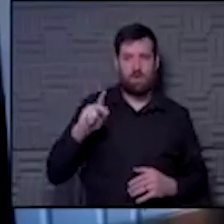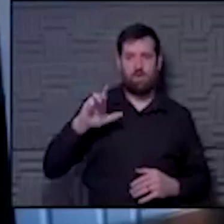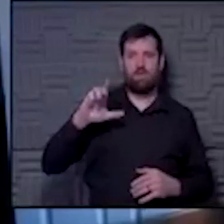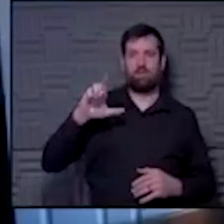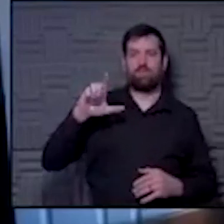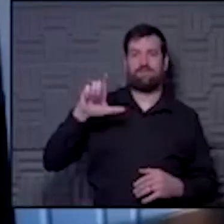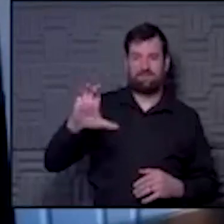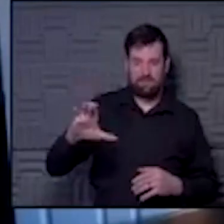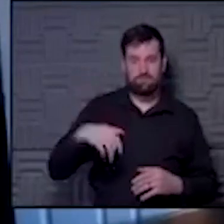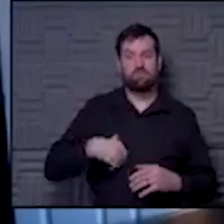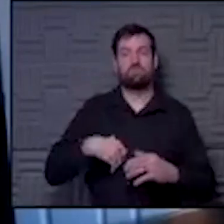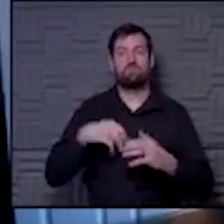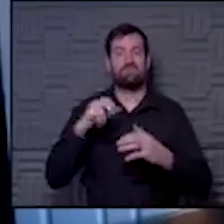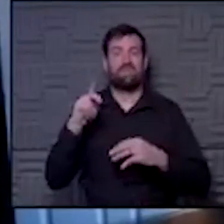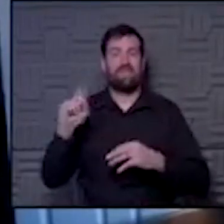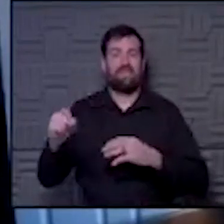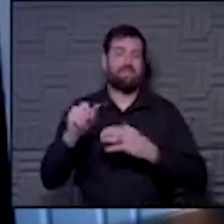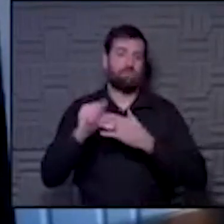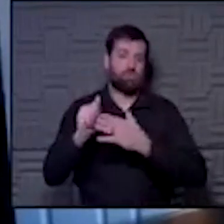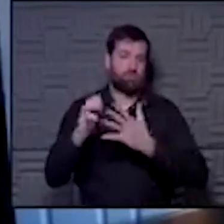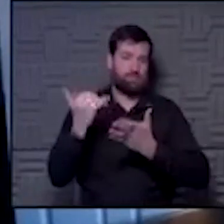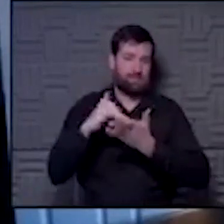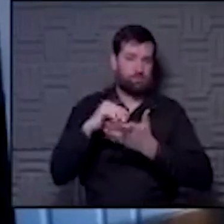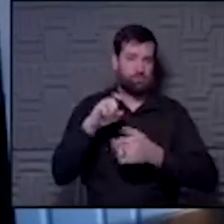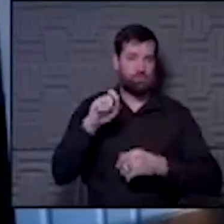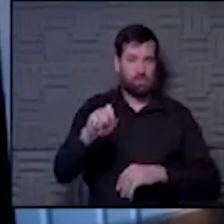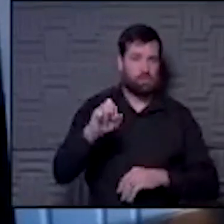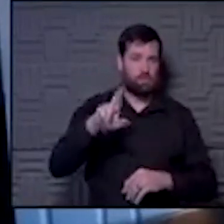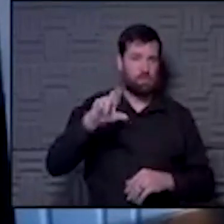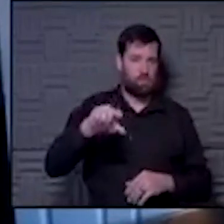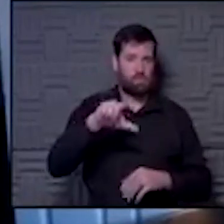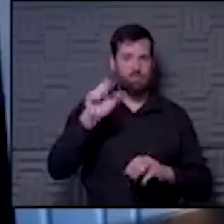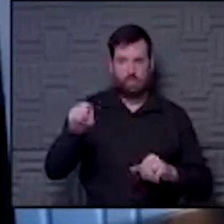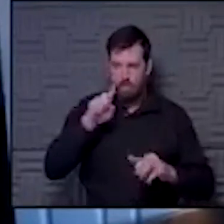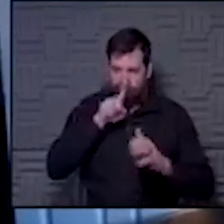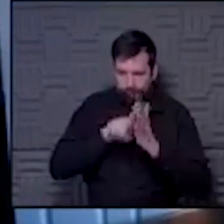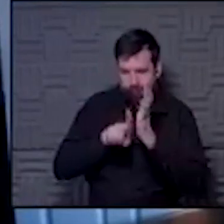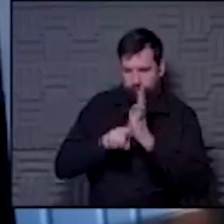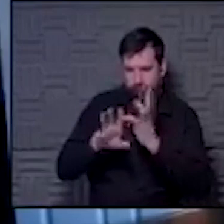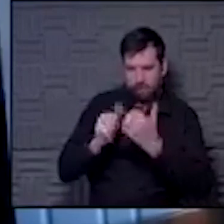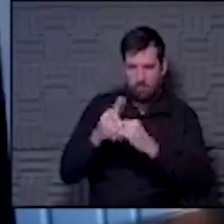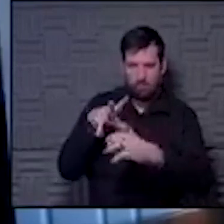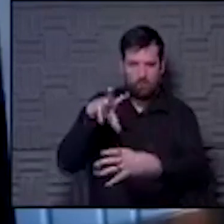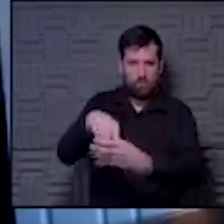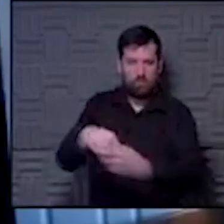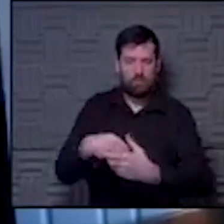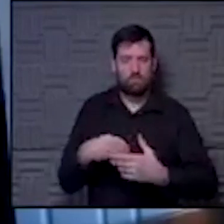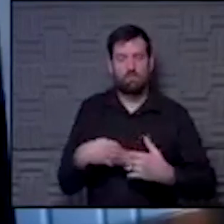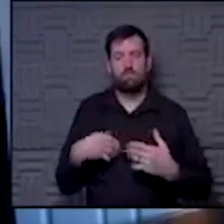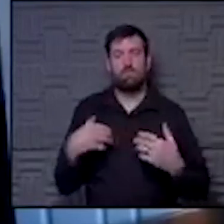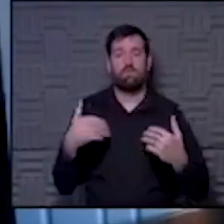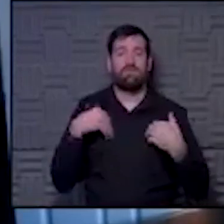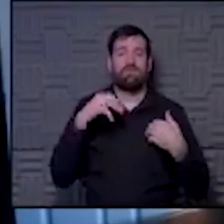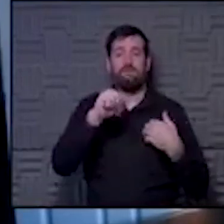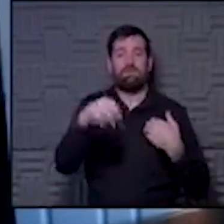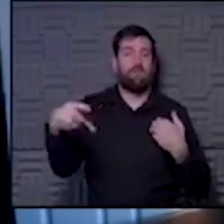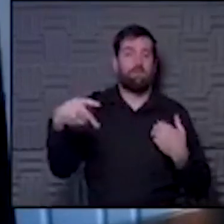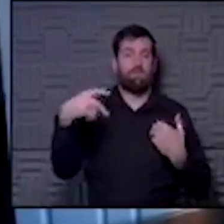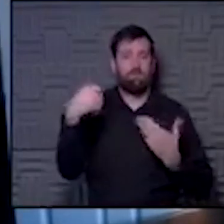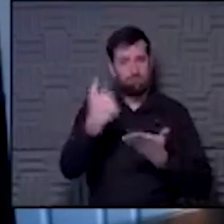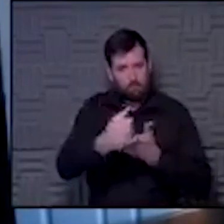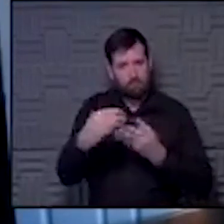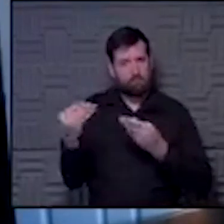website, kansasleadershipcenter.org. You can learn more there, how to get involved. There's an app that helps facilitate